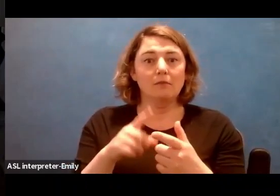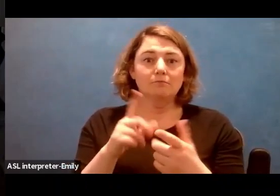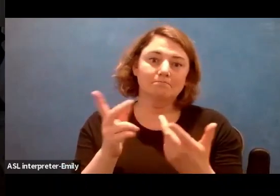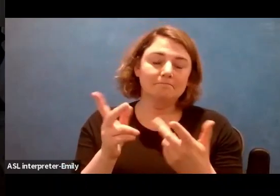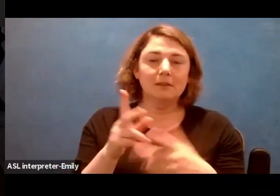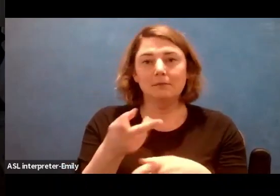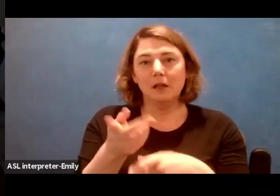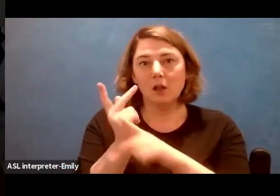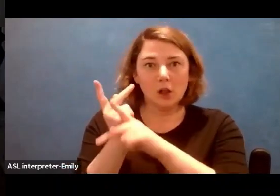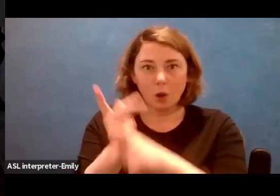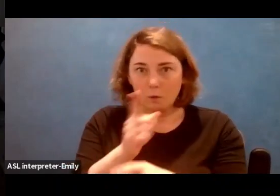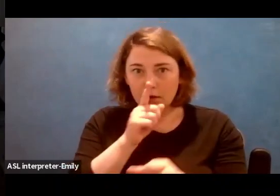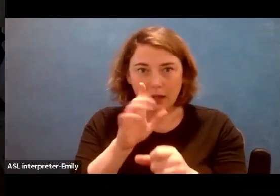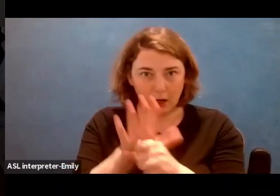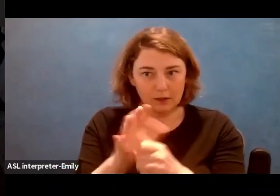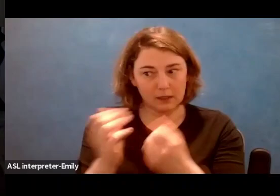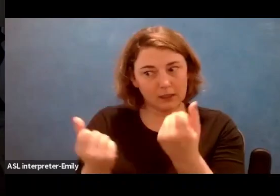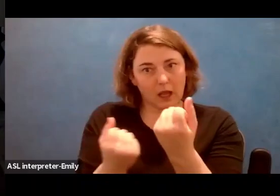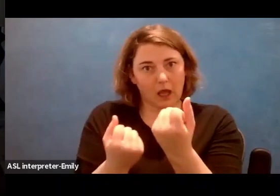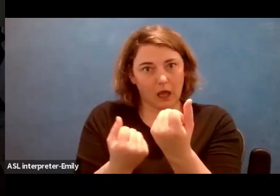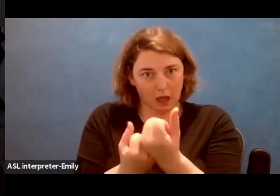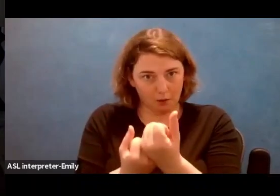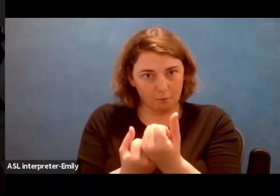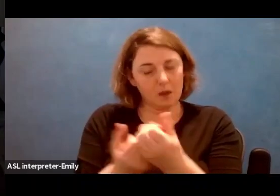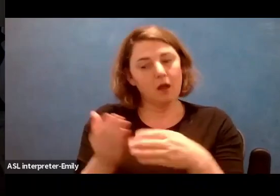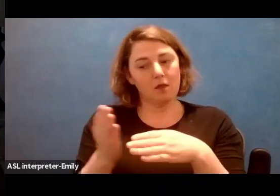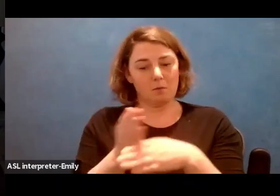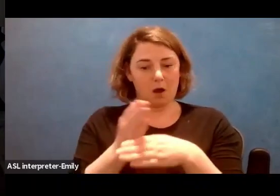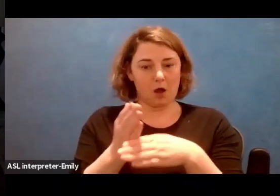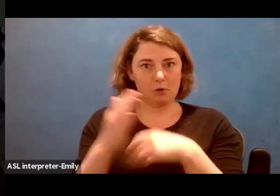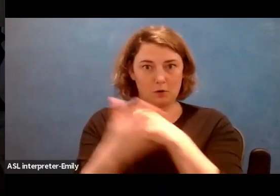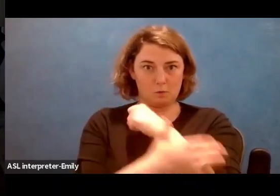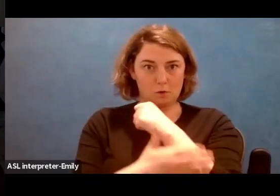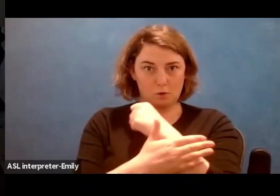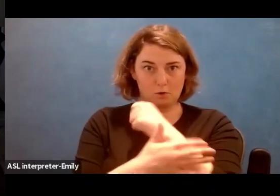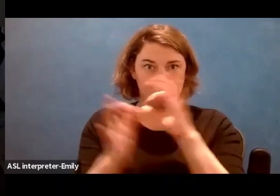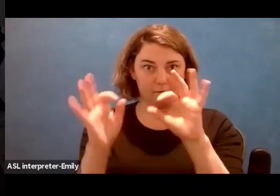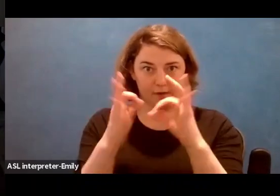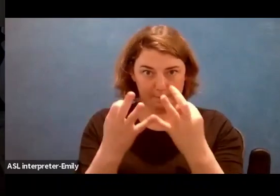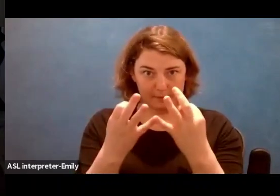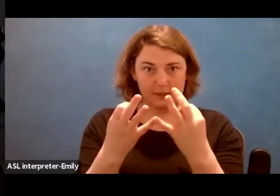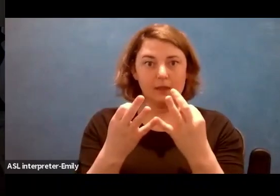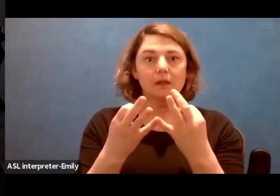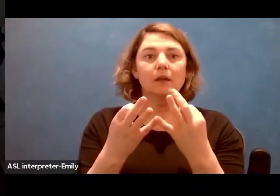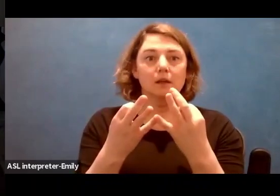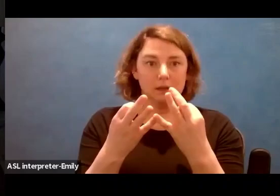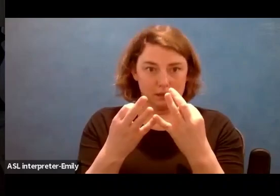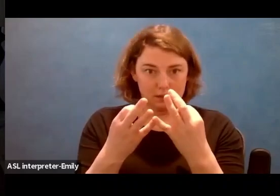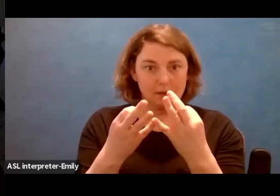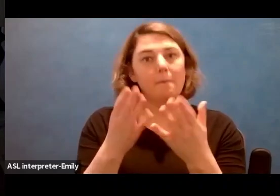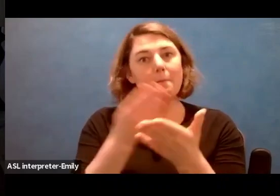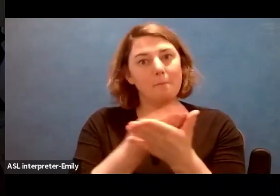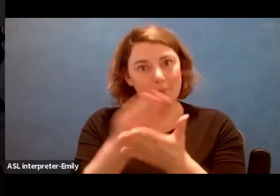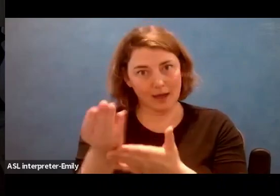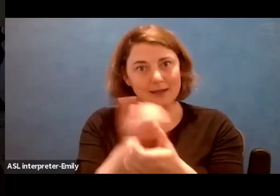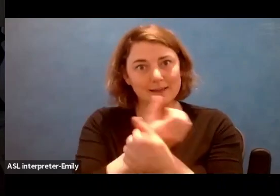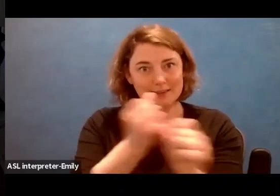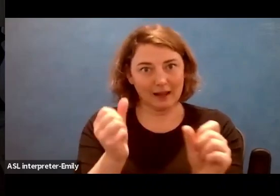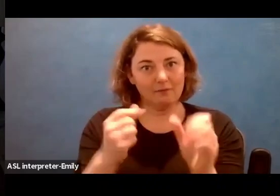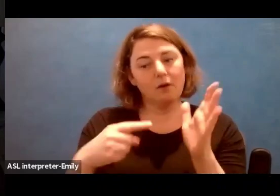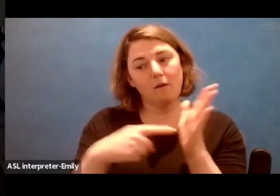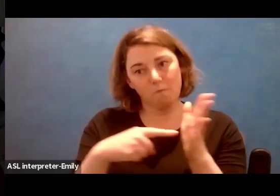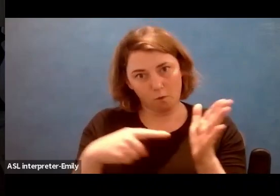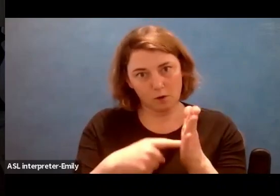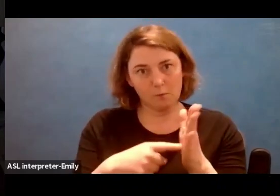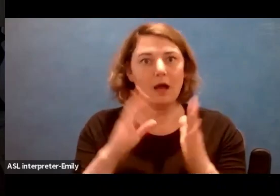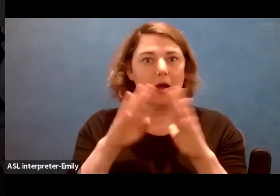guarantees to help the moderate income rural family Americans buy safe, affordable housing in rural